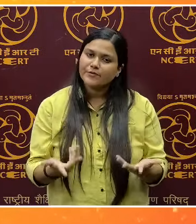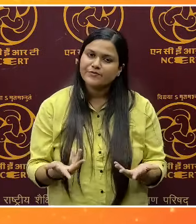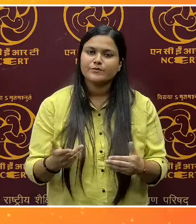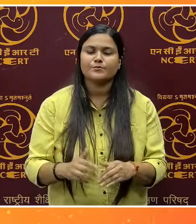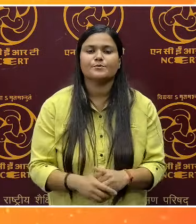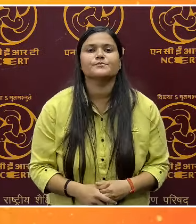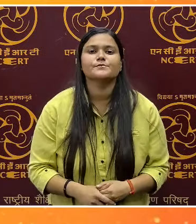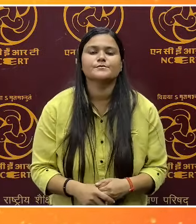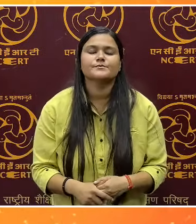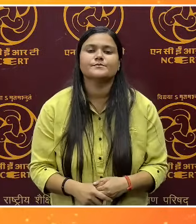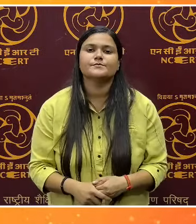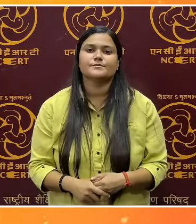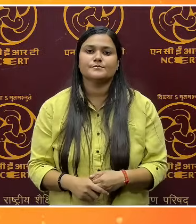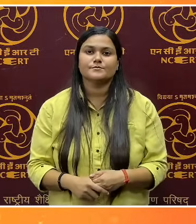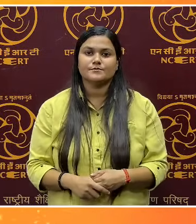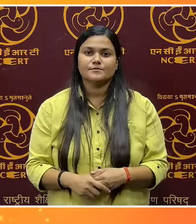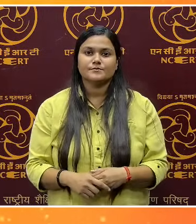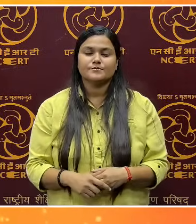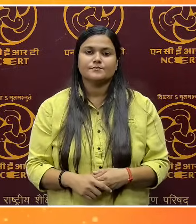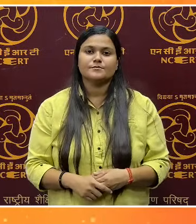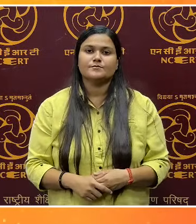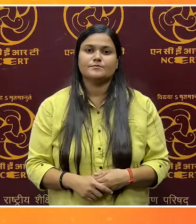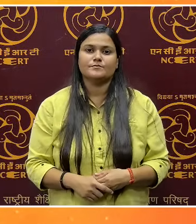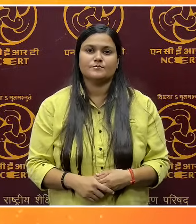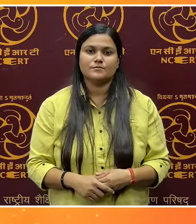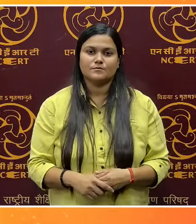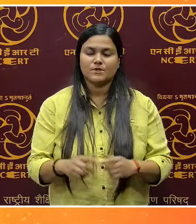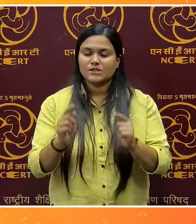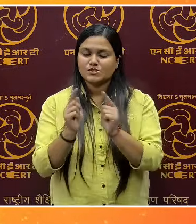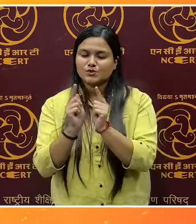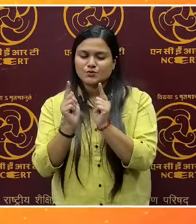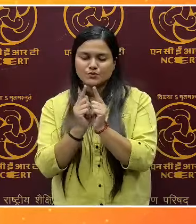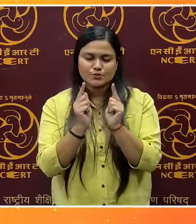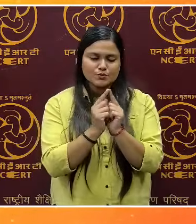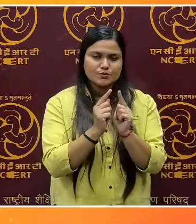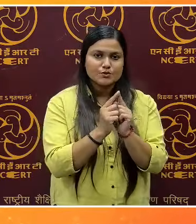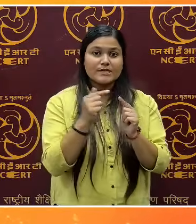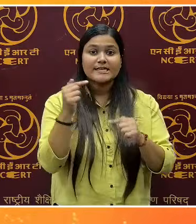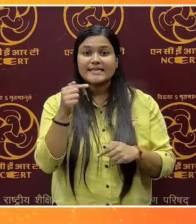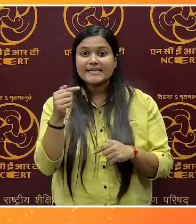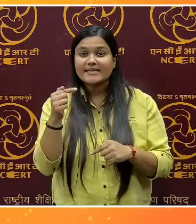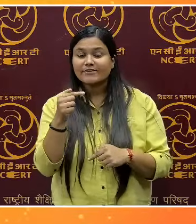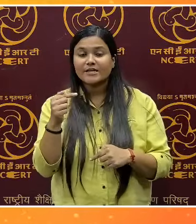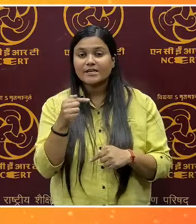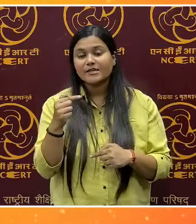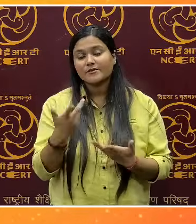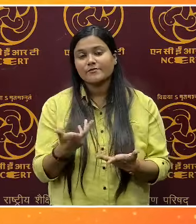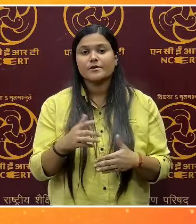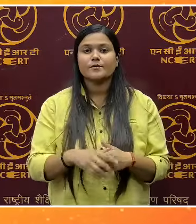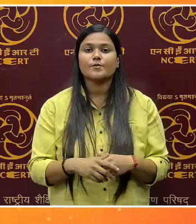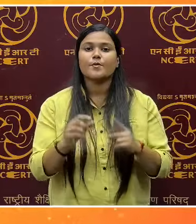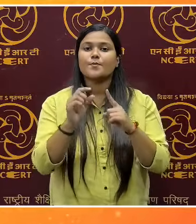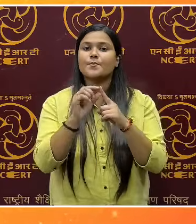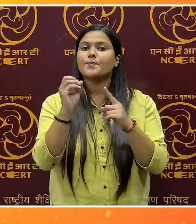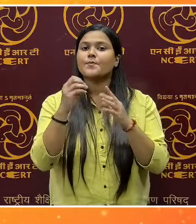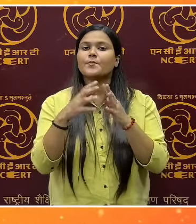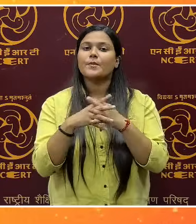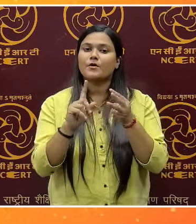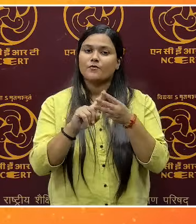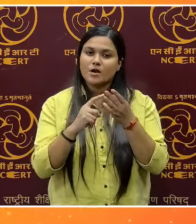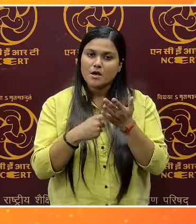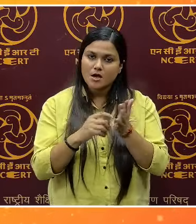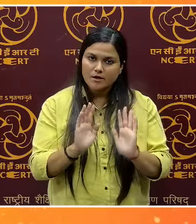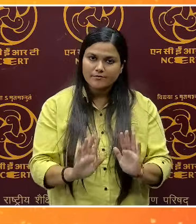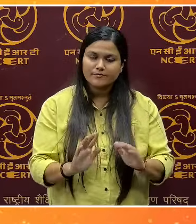of bigger numbers. Yes, So we yes, have true. to represent with negative powers. We will learn Okay. that today, and we also use them